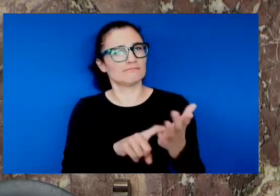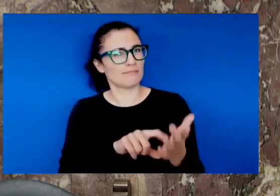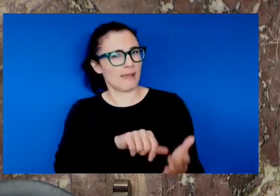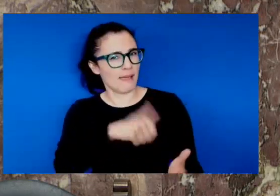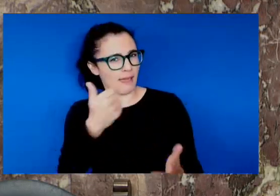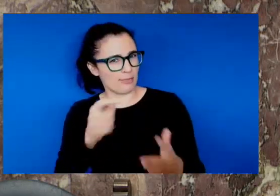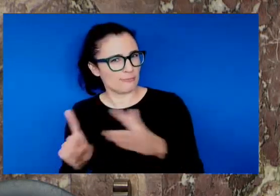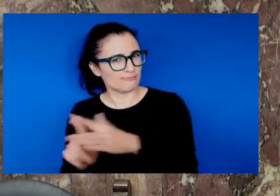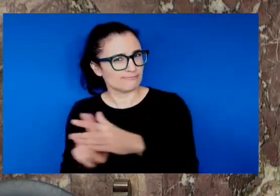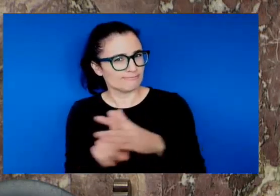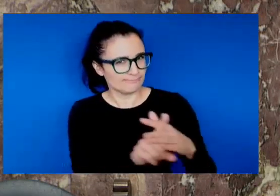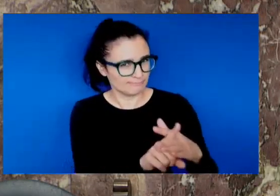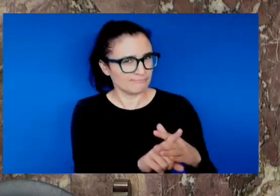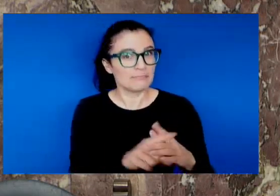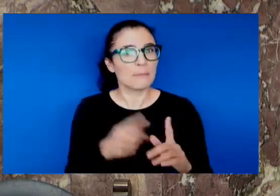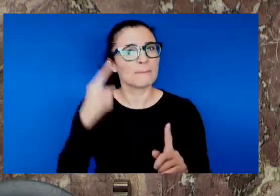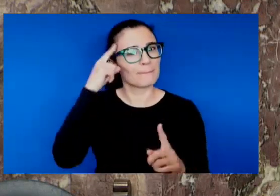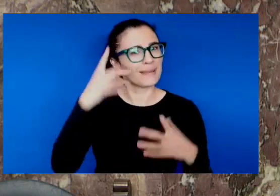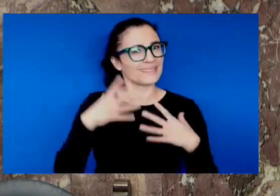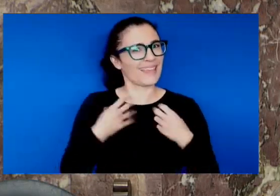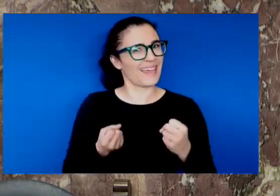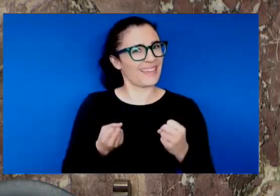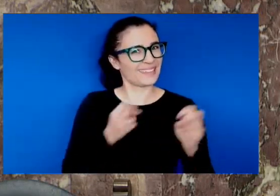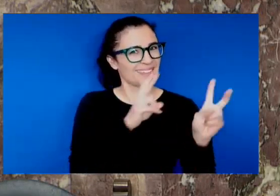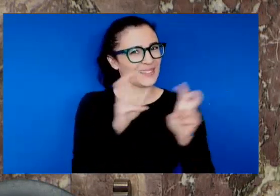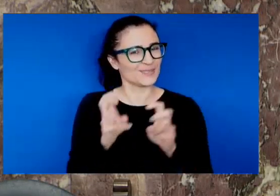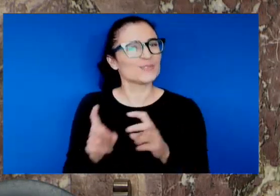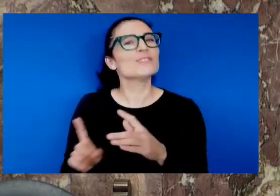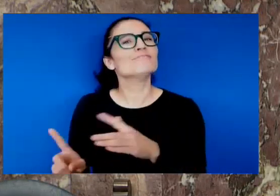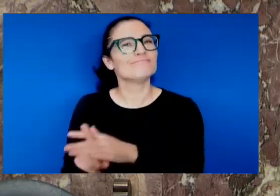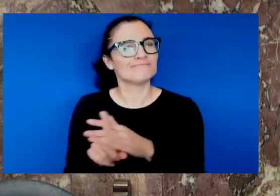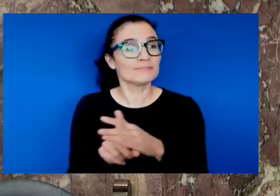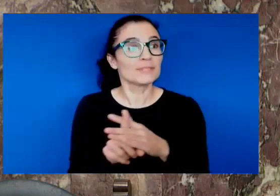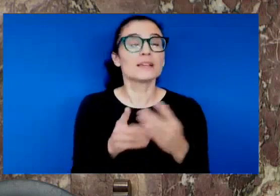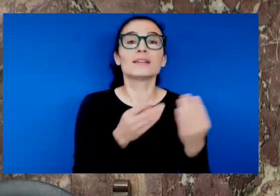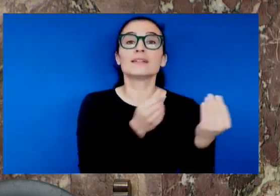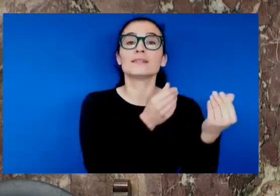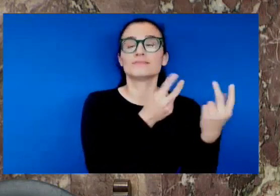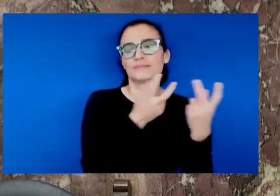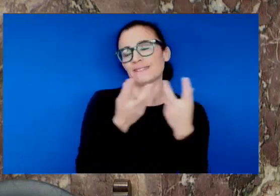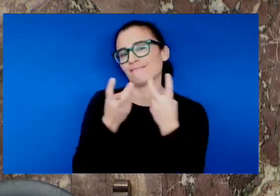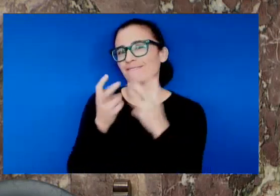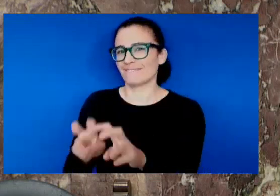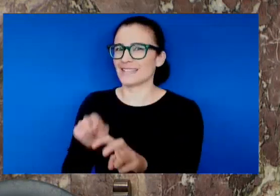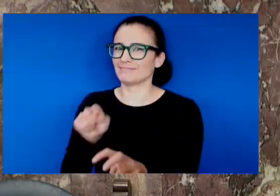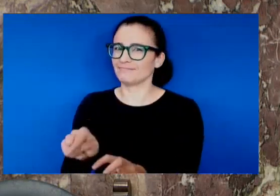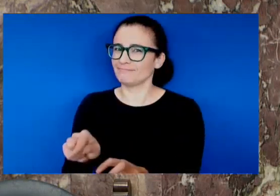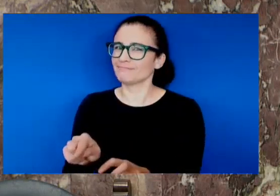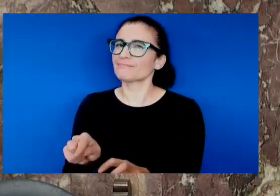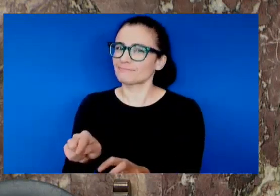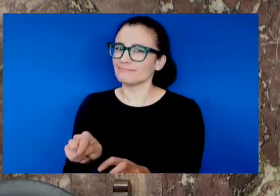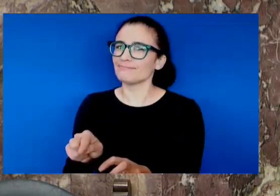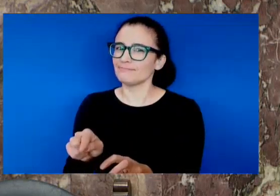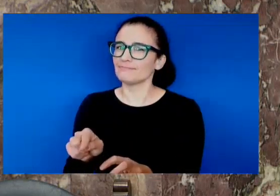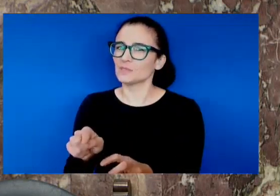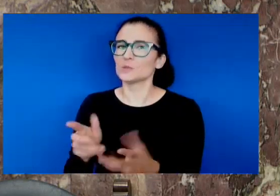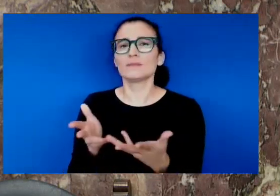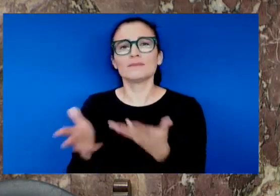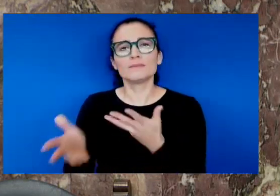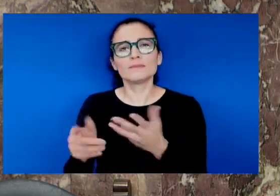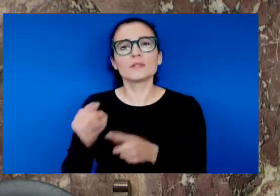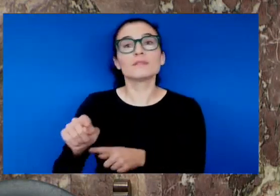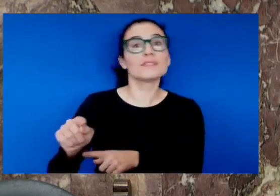through significant investments for Foundry services, for access to mental health services for